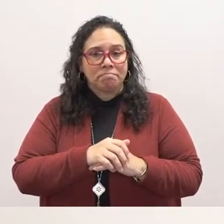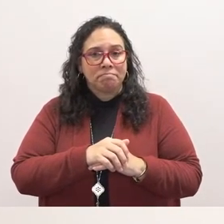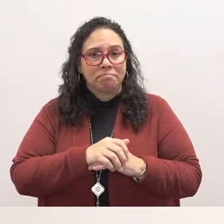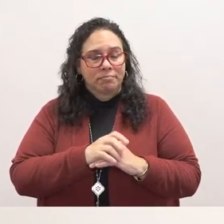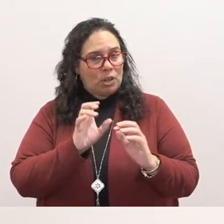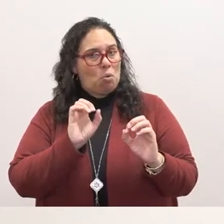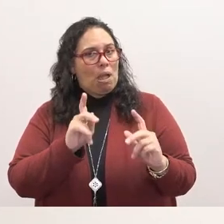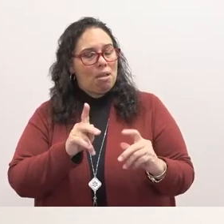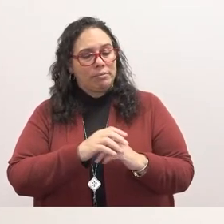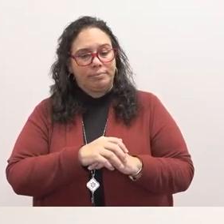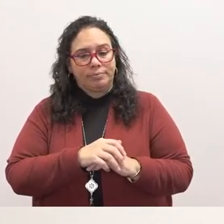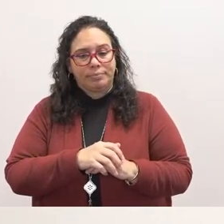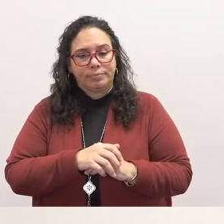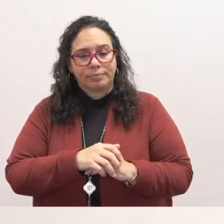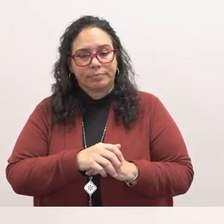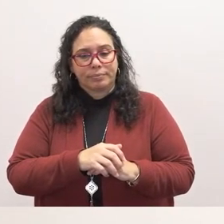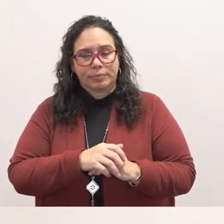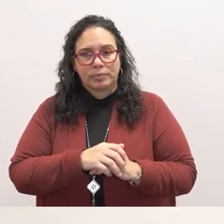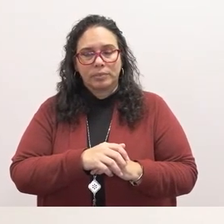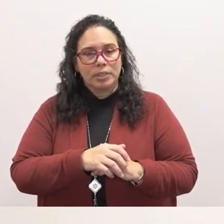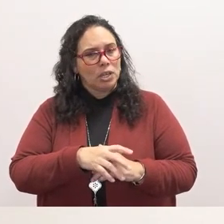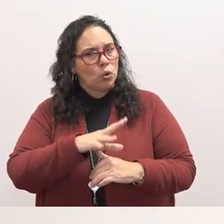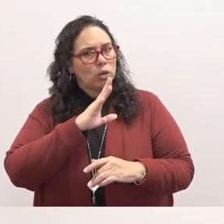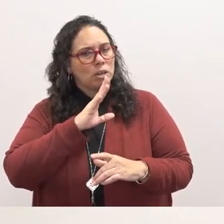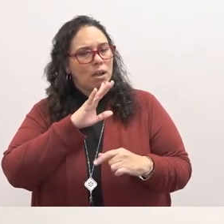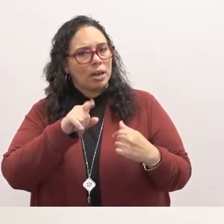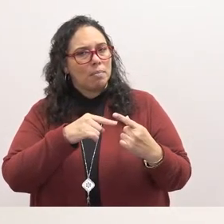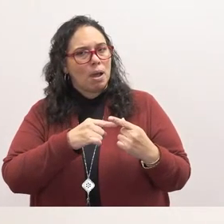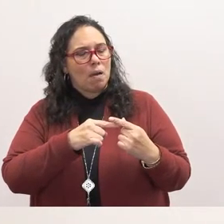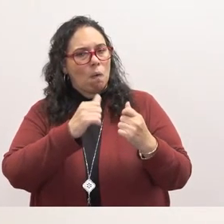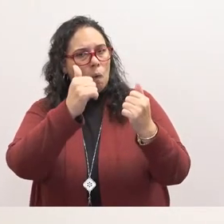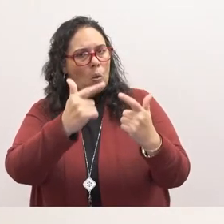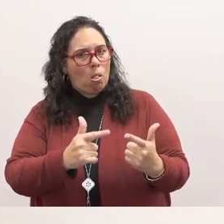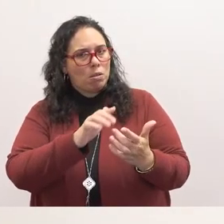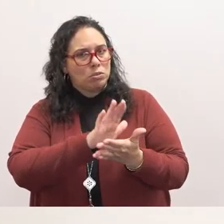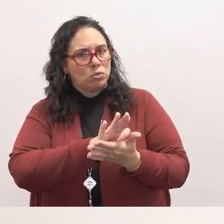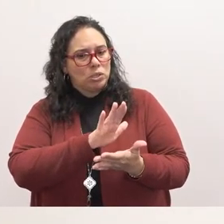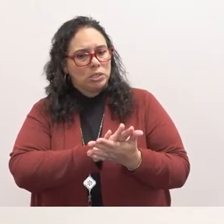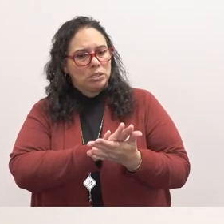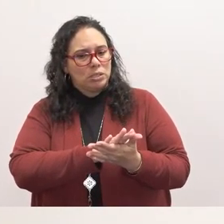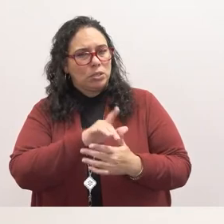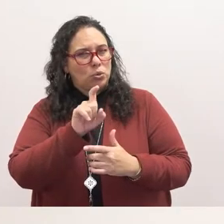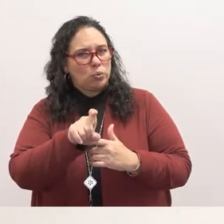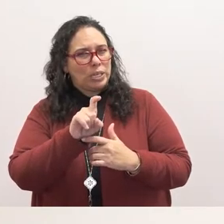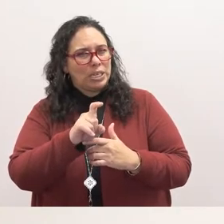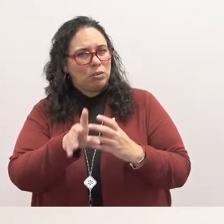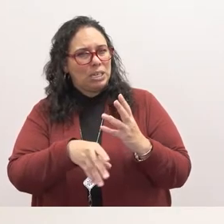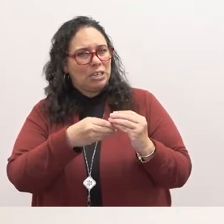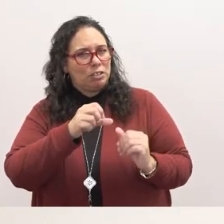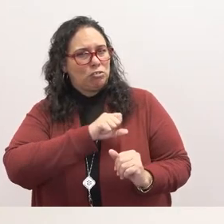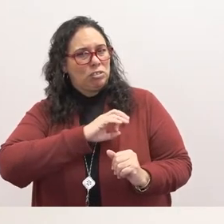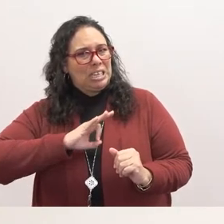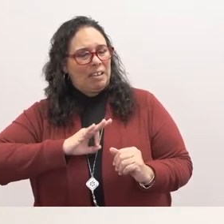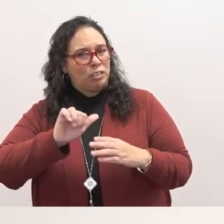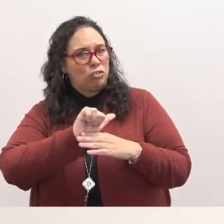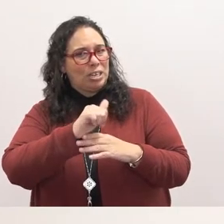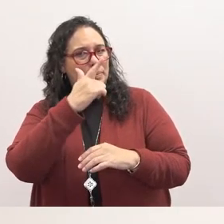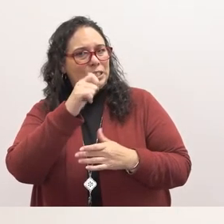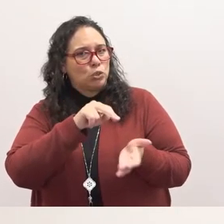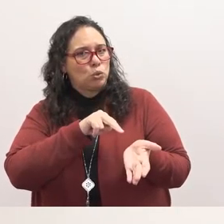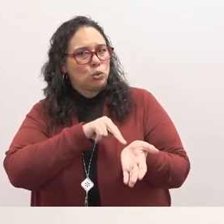Okay. Well, if we're talking about all school levels, we would have to have additional staff trained because our school